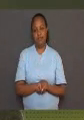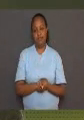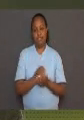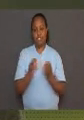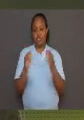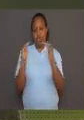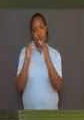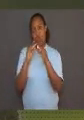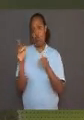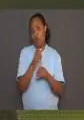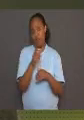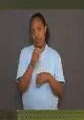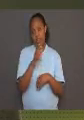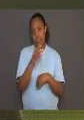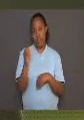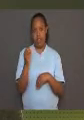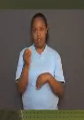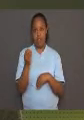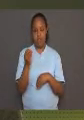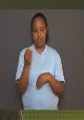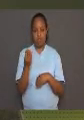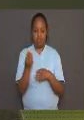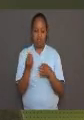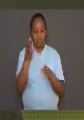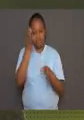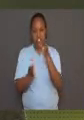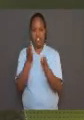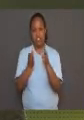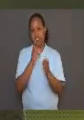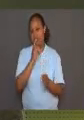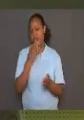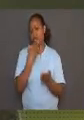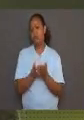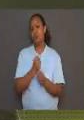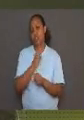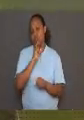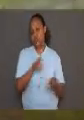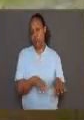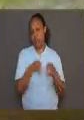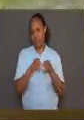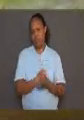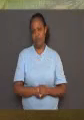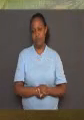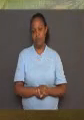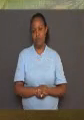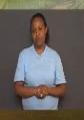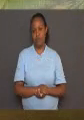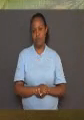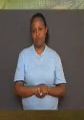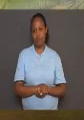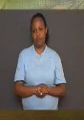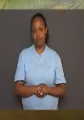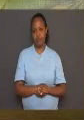impartiality, and justice. Well done, students. Before